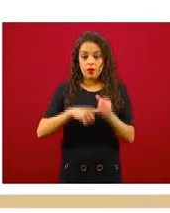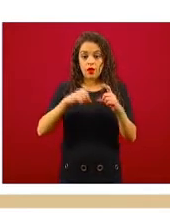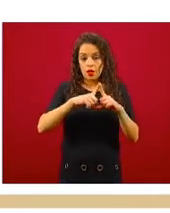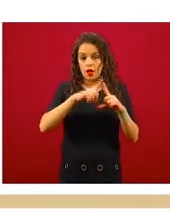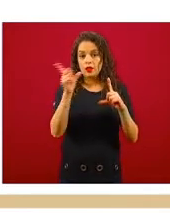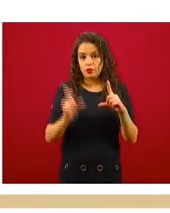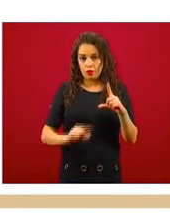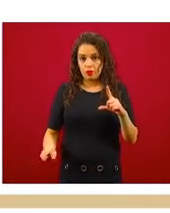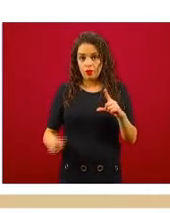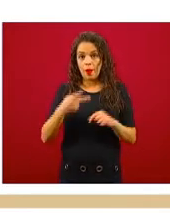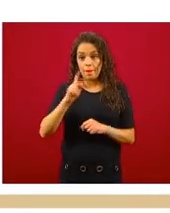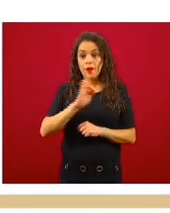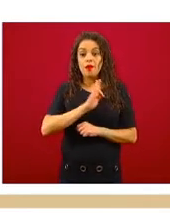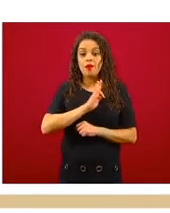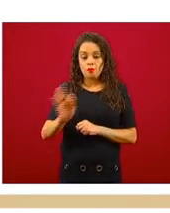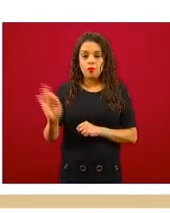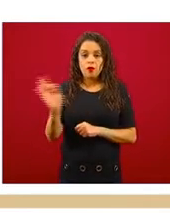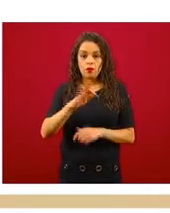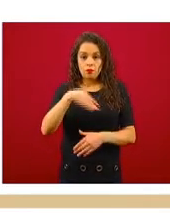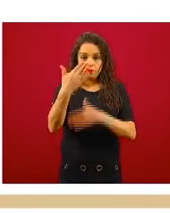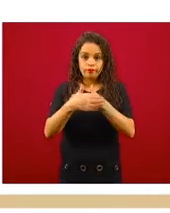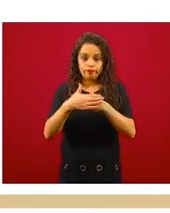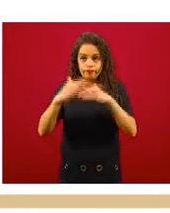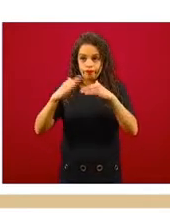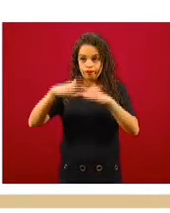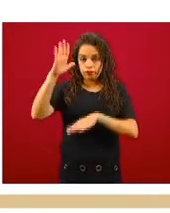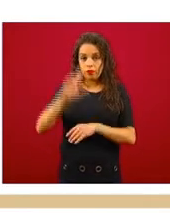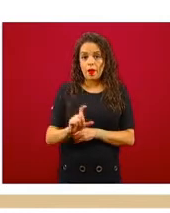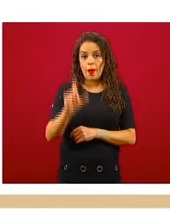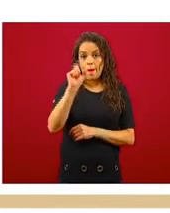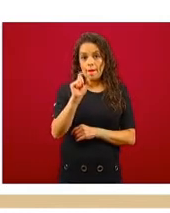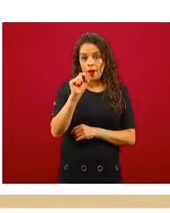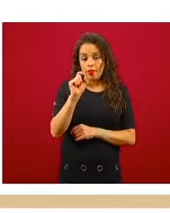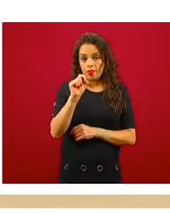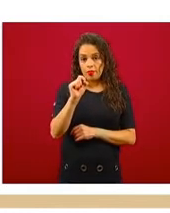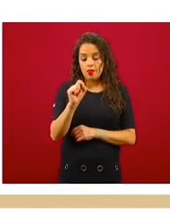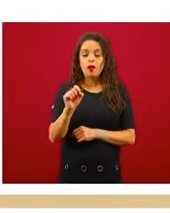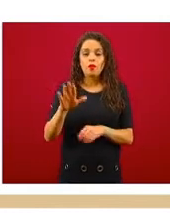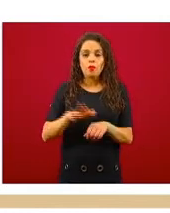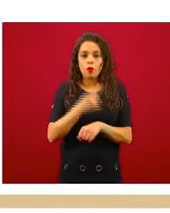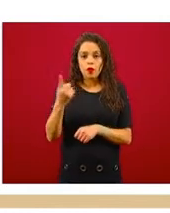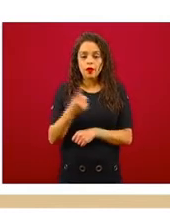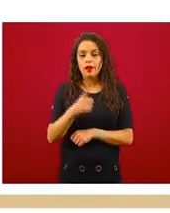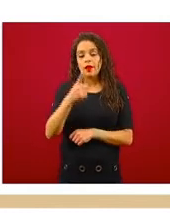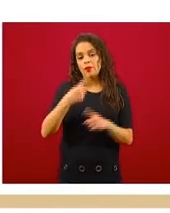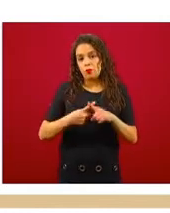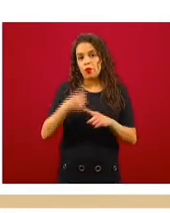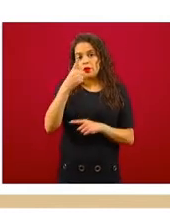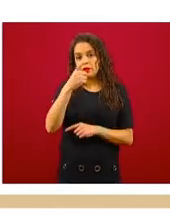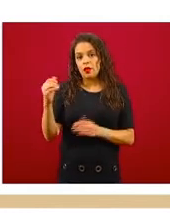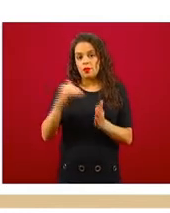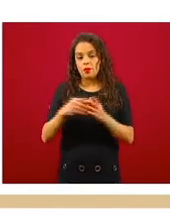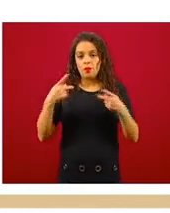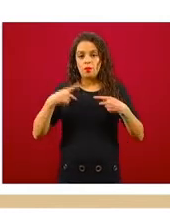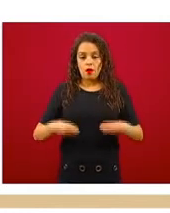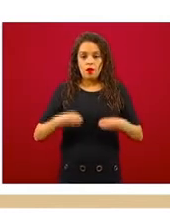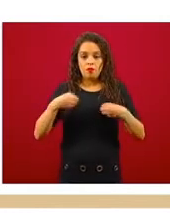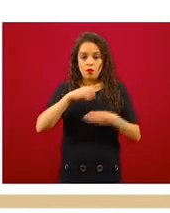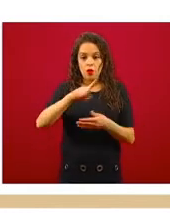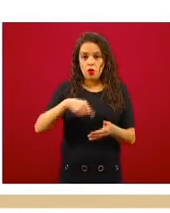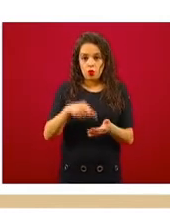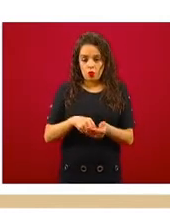It's currently 11.5 nationally, but that could go up to above 20